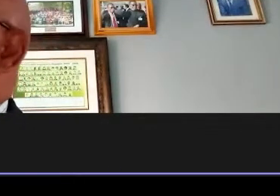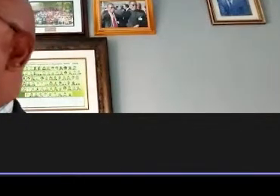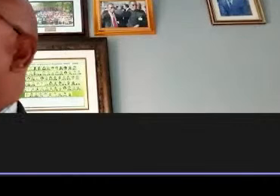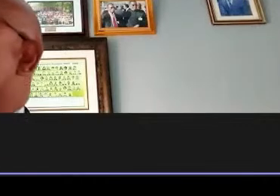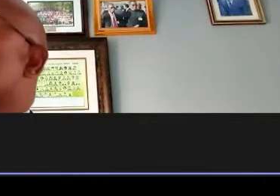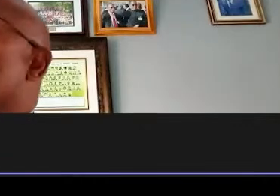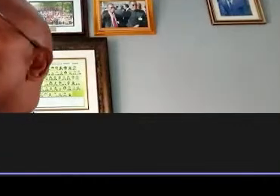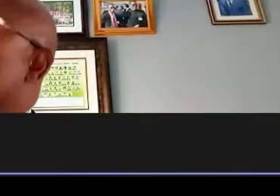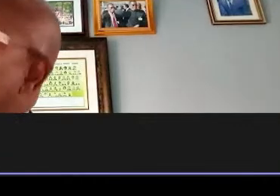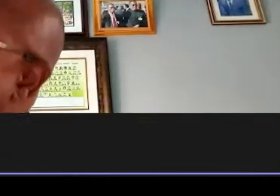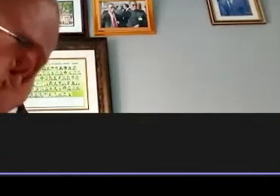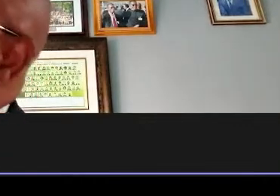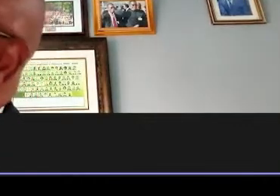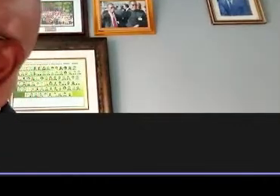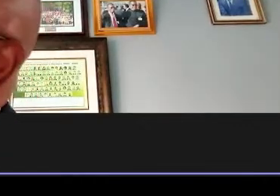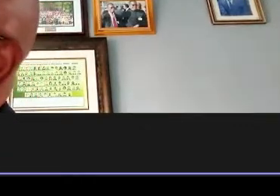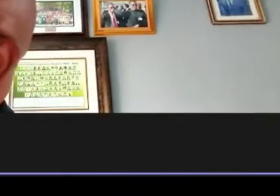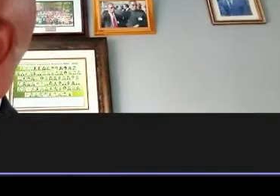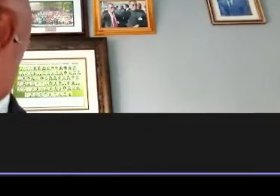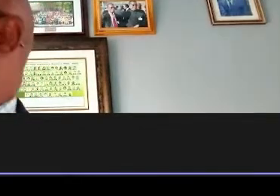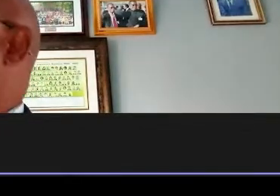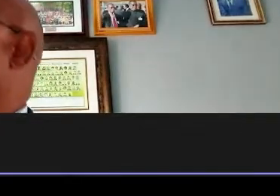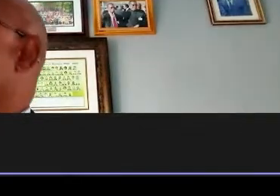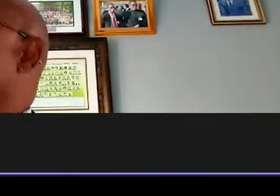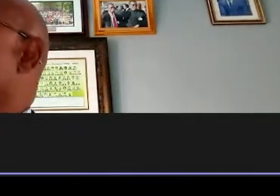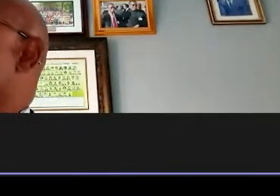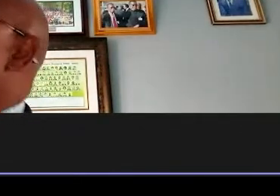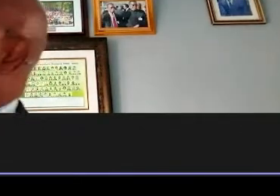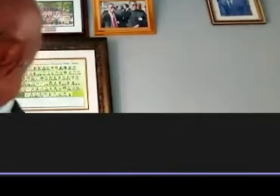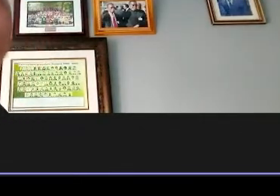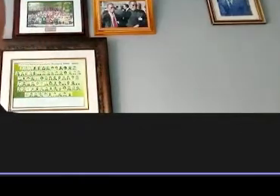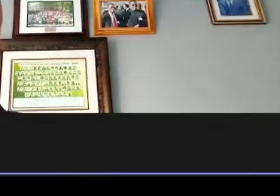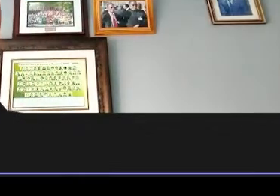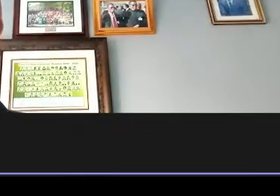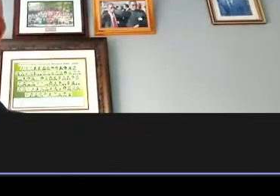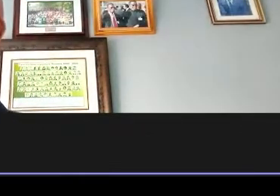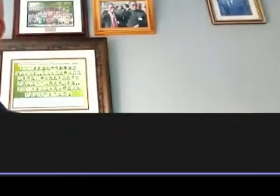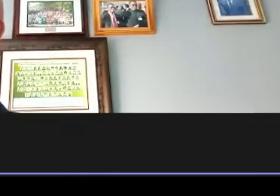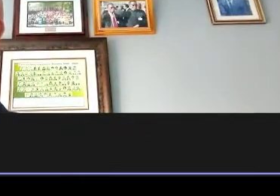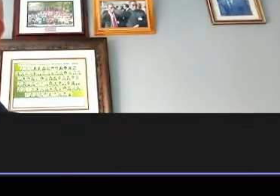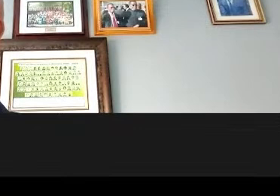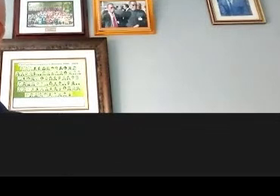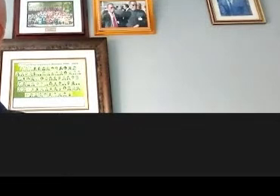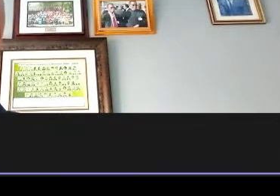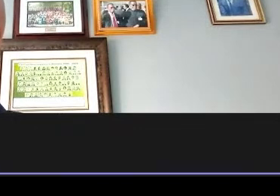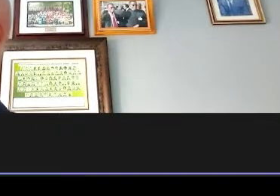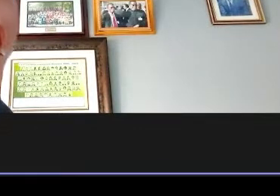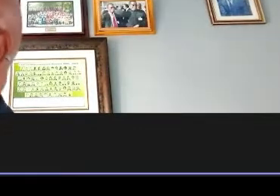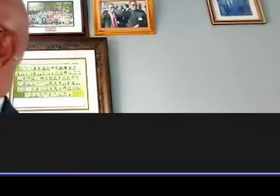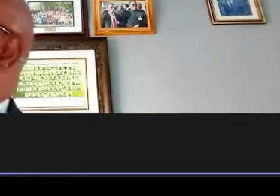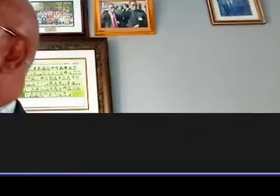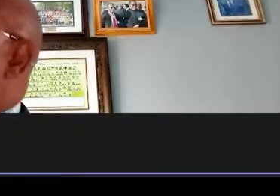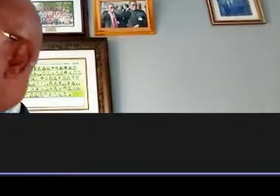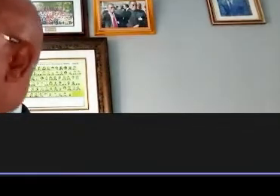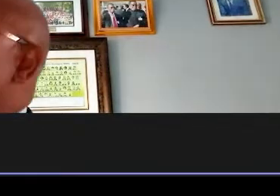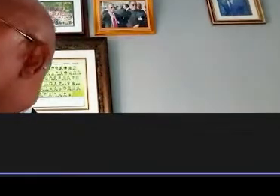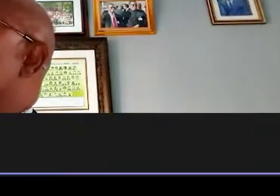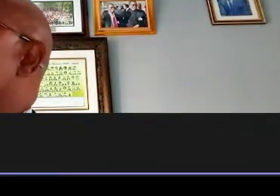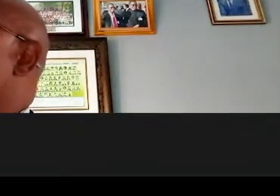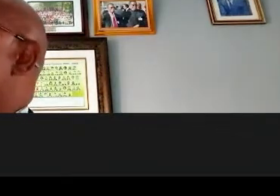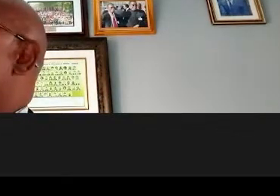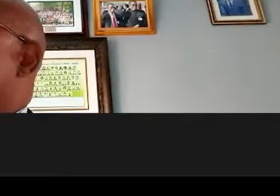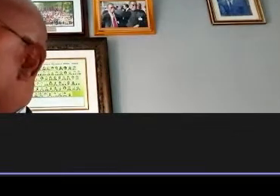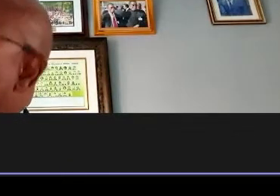broken promises by your predecessors and Honorable MEC, who are ANC leaders, make us to take your